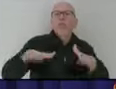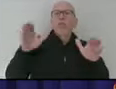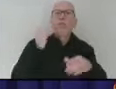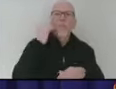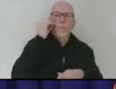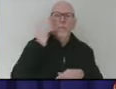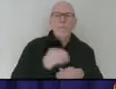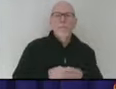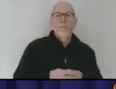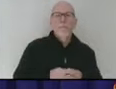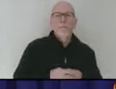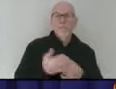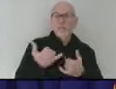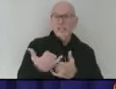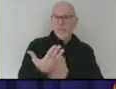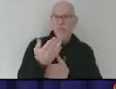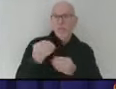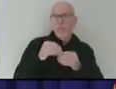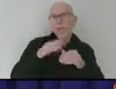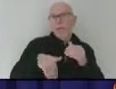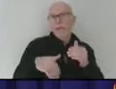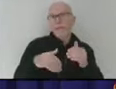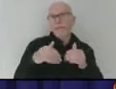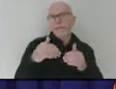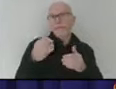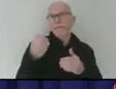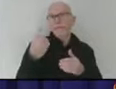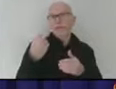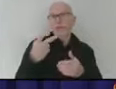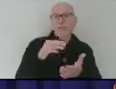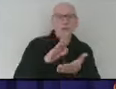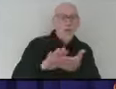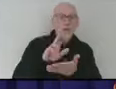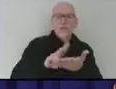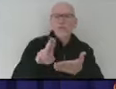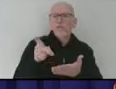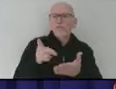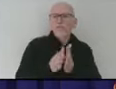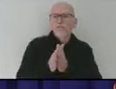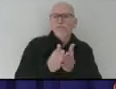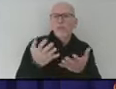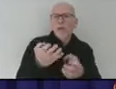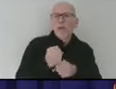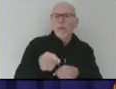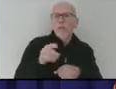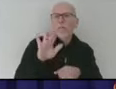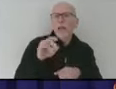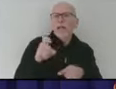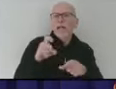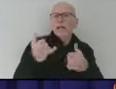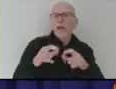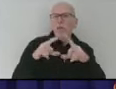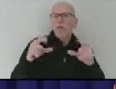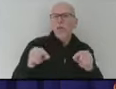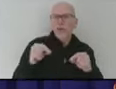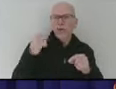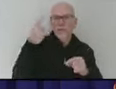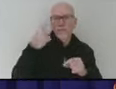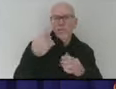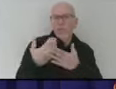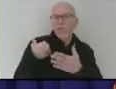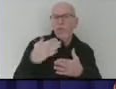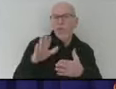this morning, more than a dozen colleges and universities have expressed interest in receiving BioNX Now cards to test students before they leave campus,